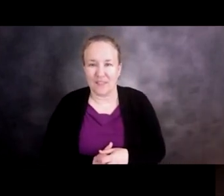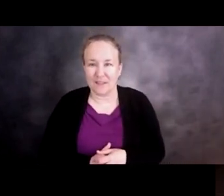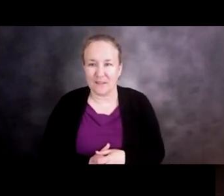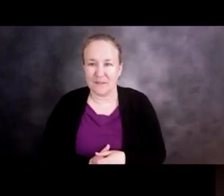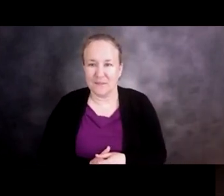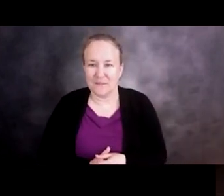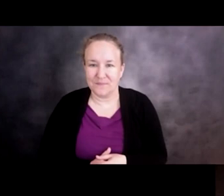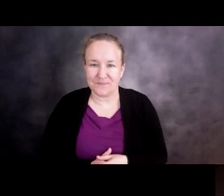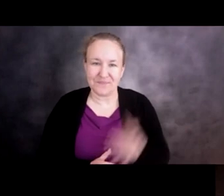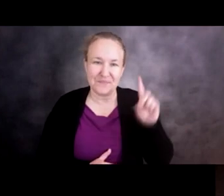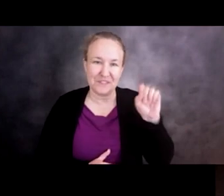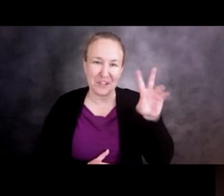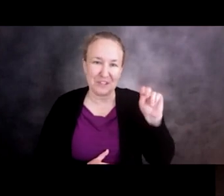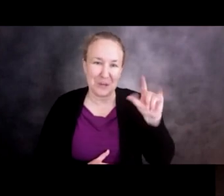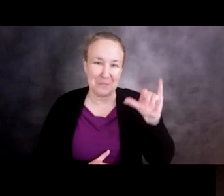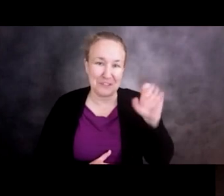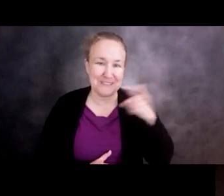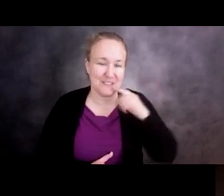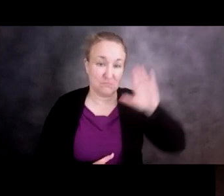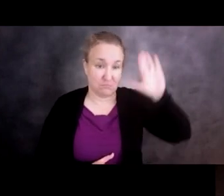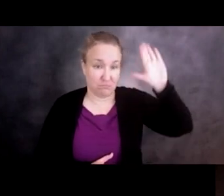I'll go.